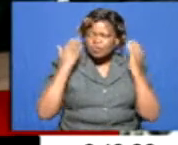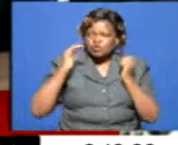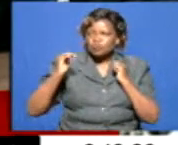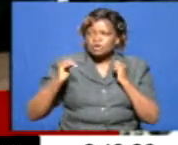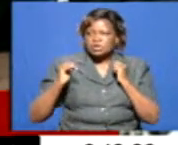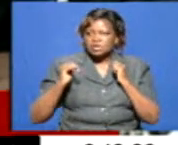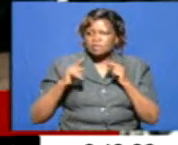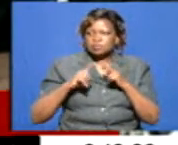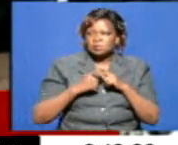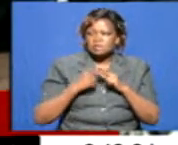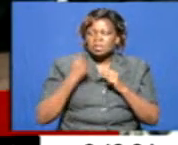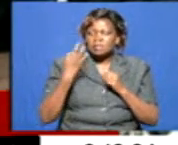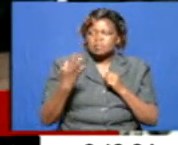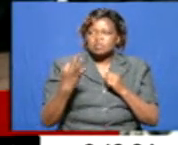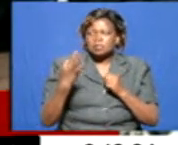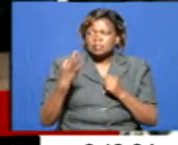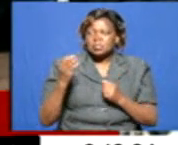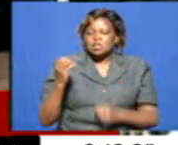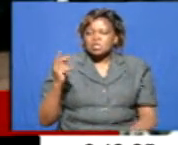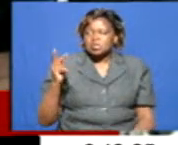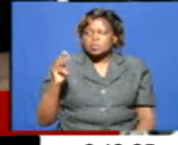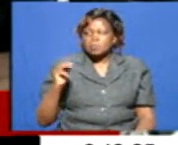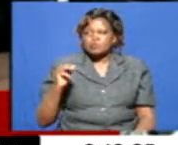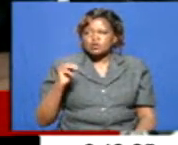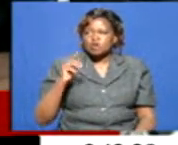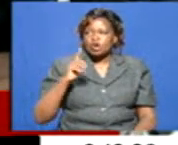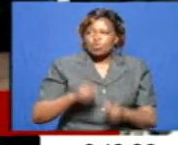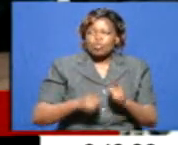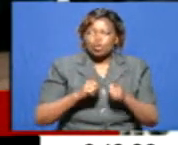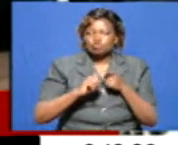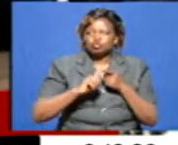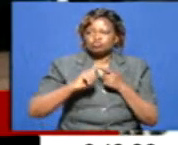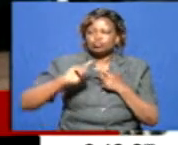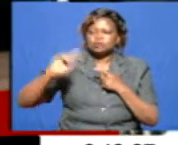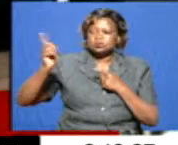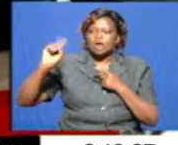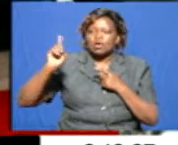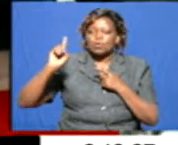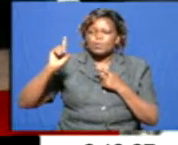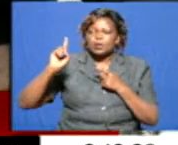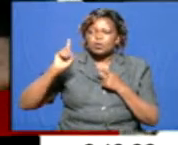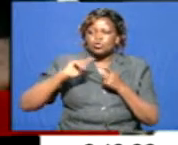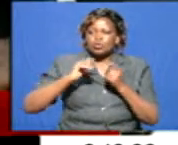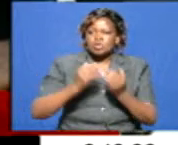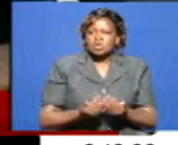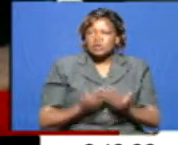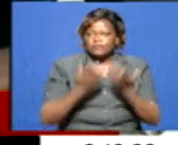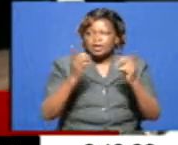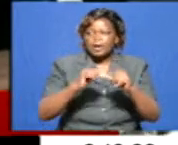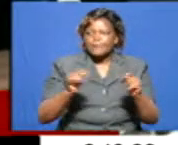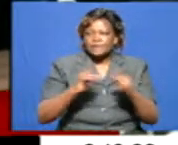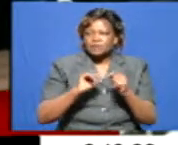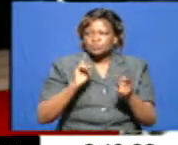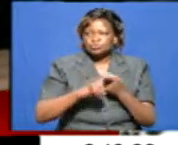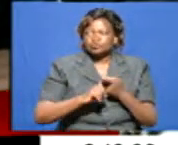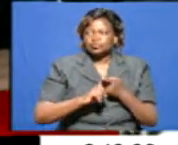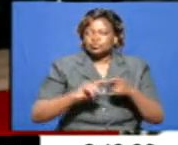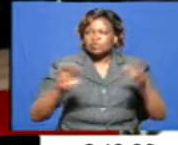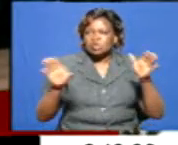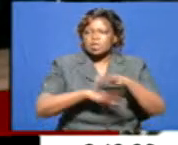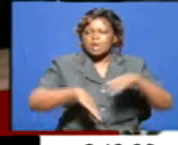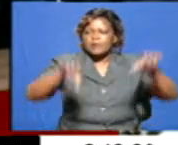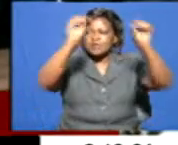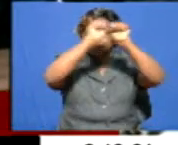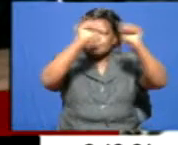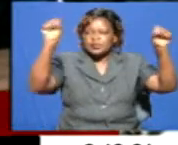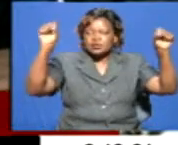embarked on a 300-kilometer walk to the capital city, Nairobi, to deliver a message to the deputy president.